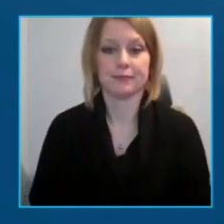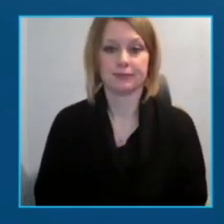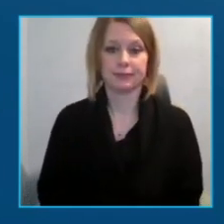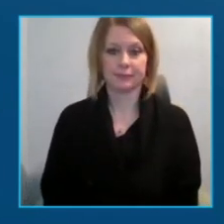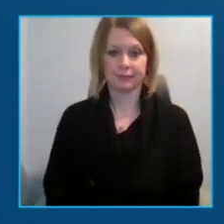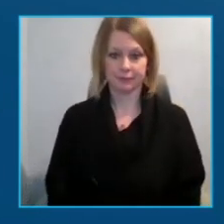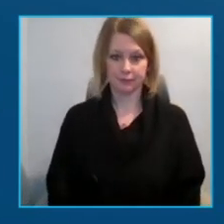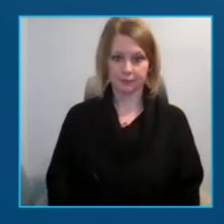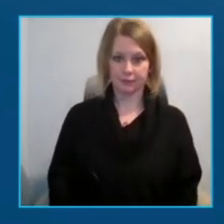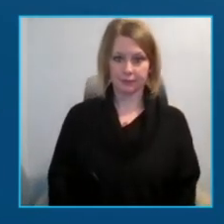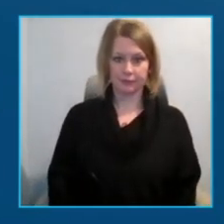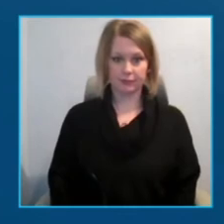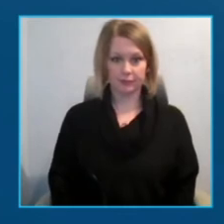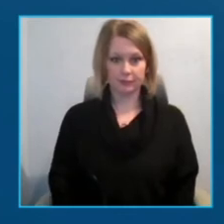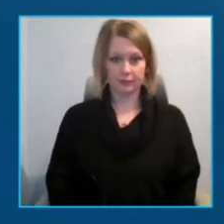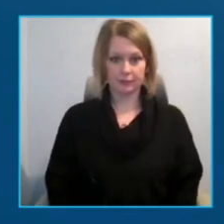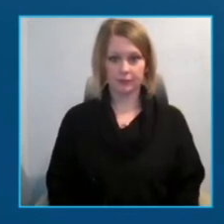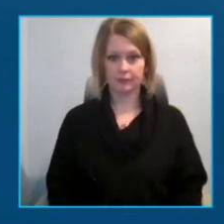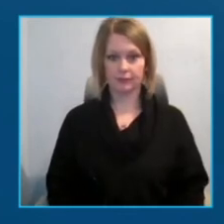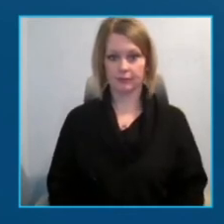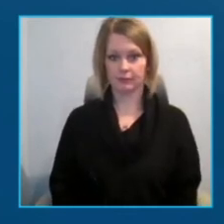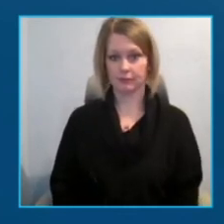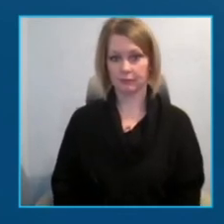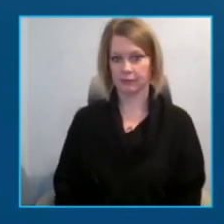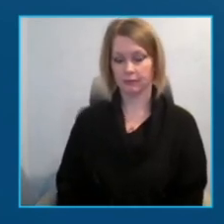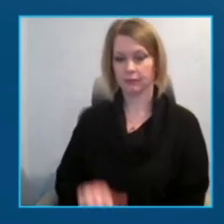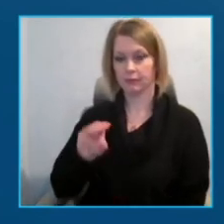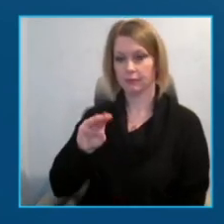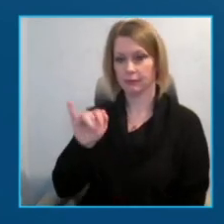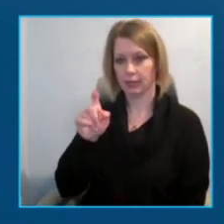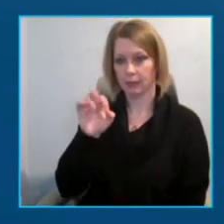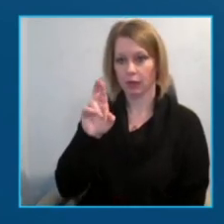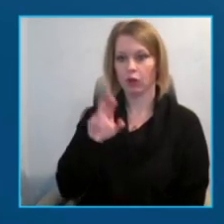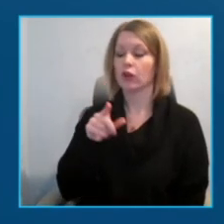Can we ask Chairwoman Biafor?